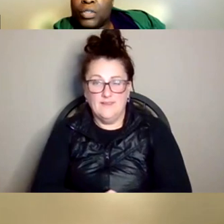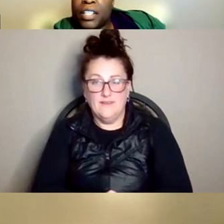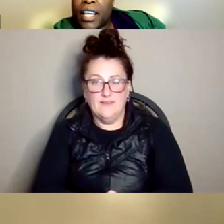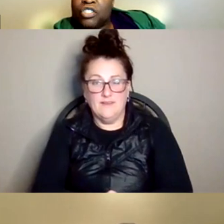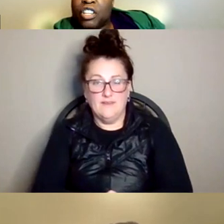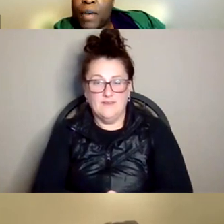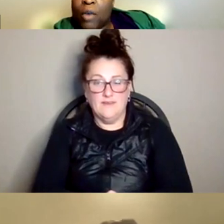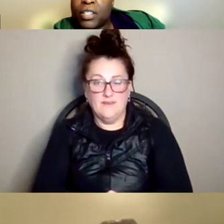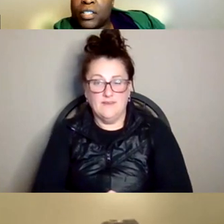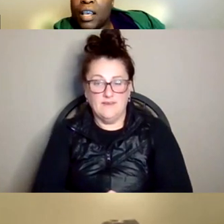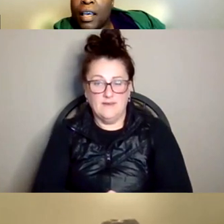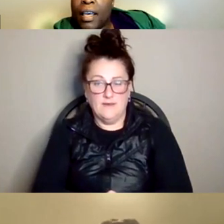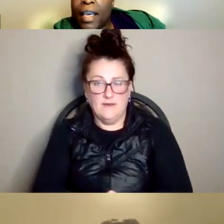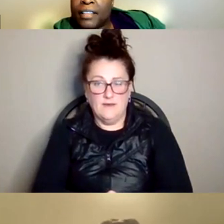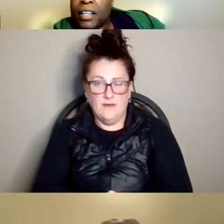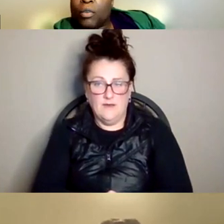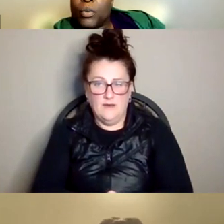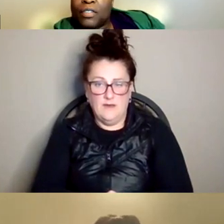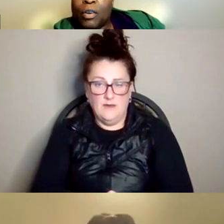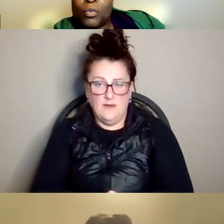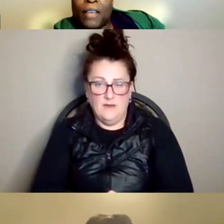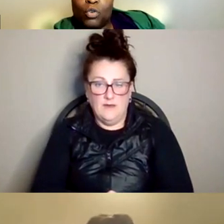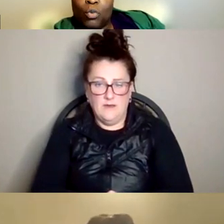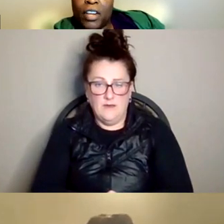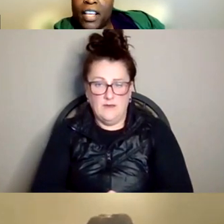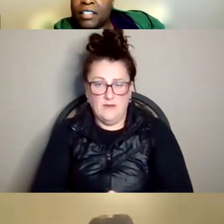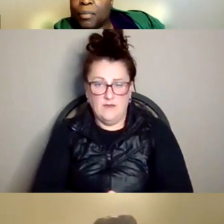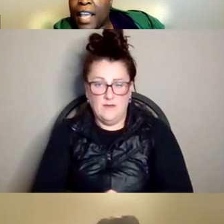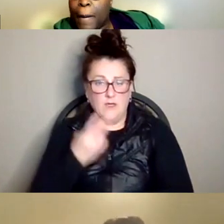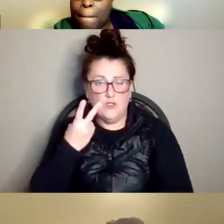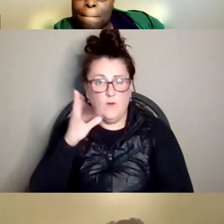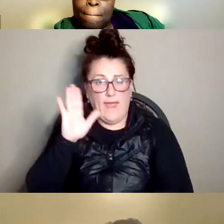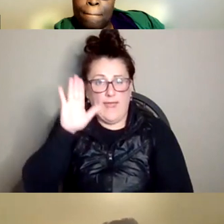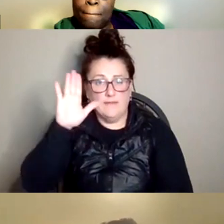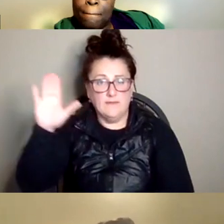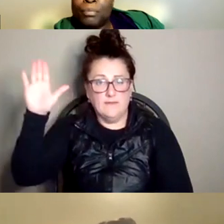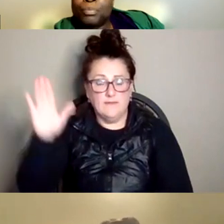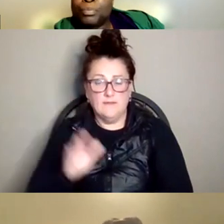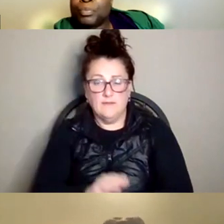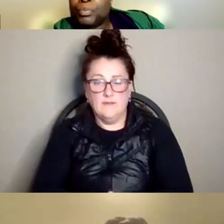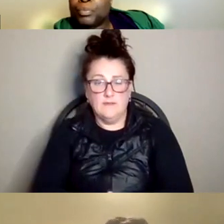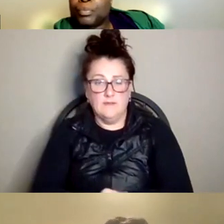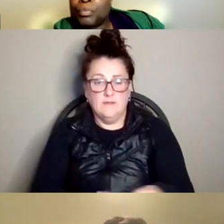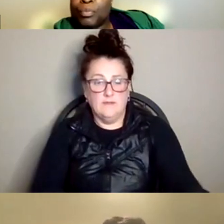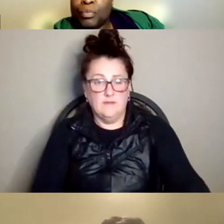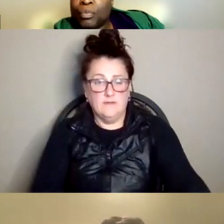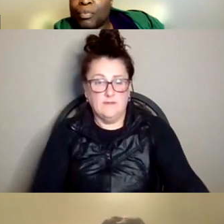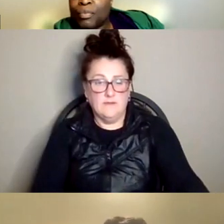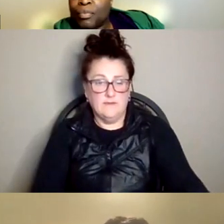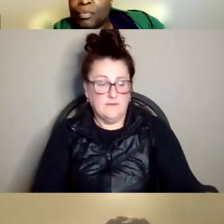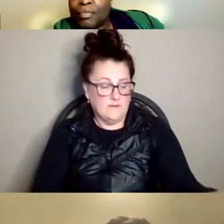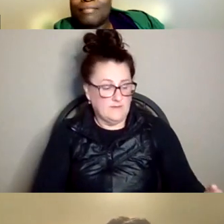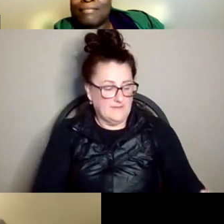I do see that Jean Powers has the, we have two more hands up now. Oh, okay. Well, we still